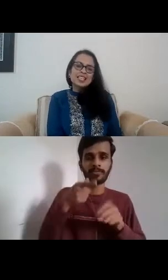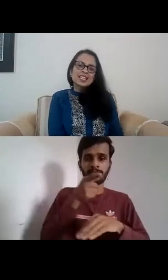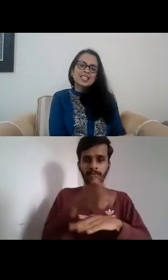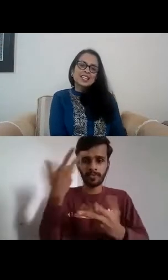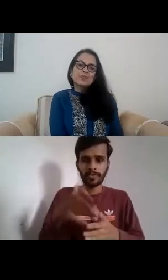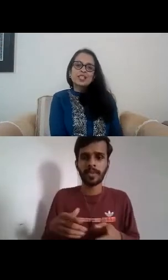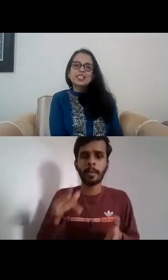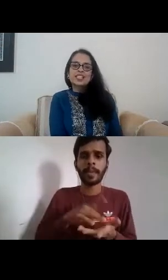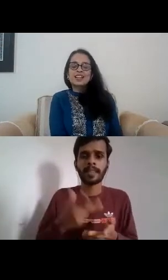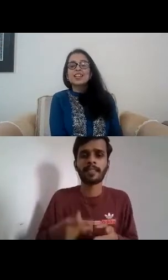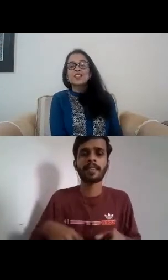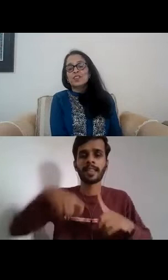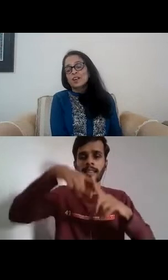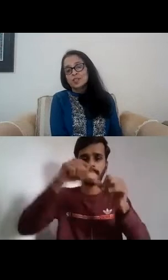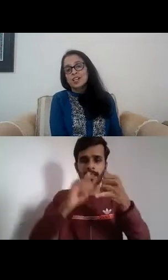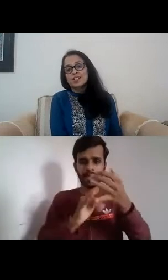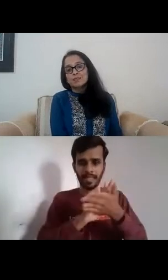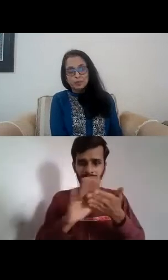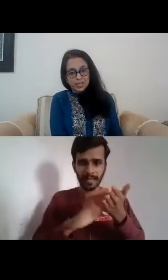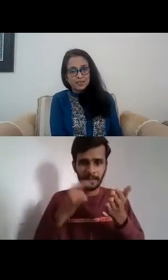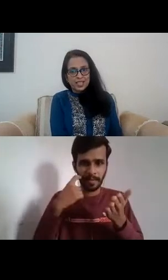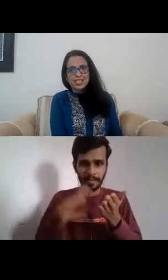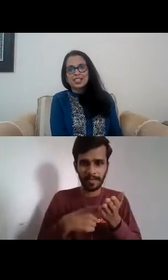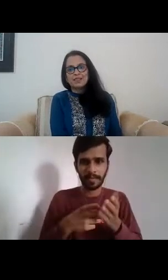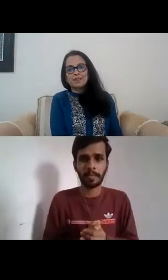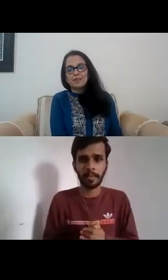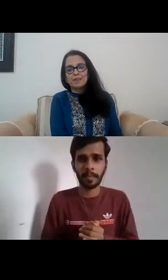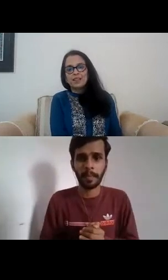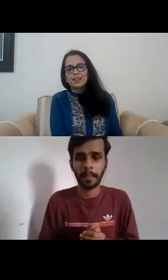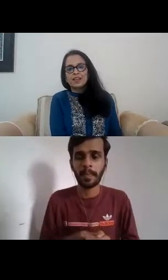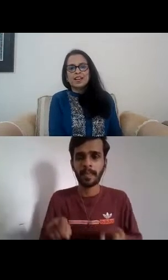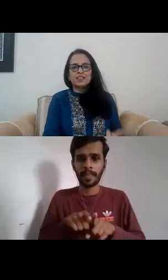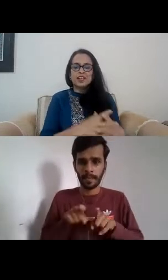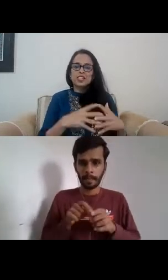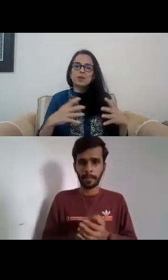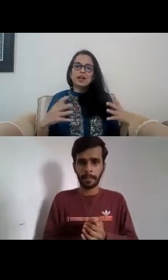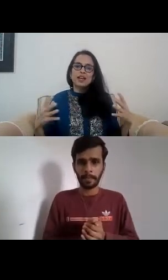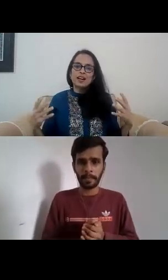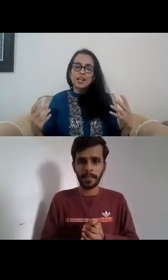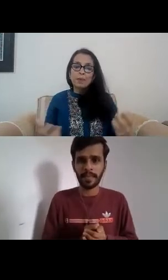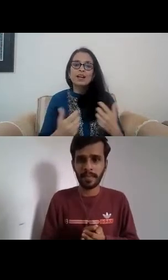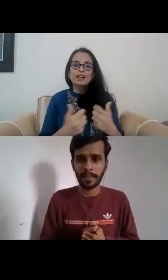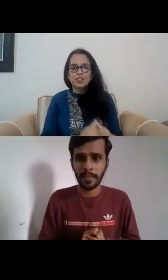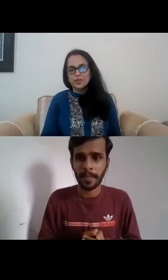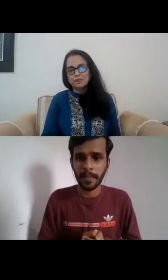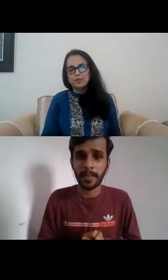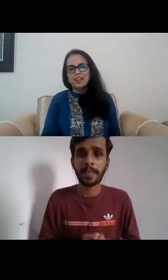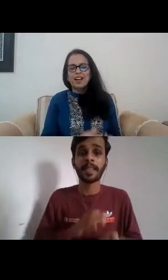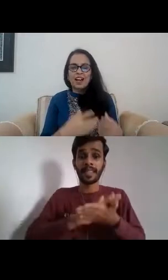The 60s witnessed the rise of counterculture movement in the West, characterized by hippie